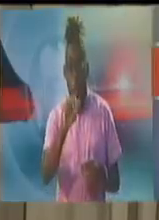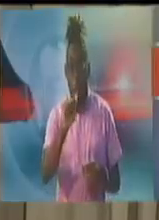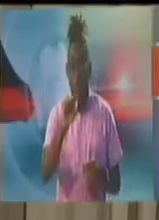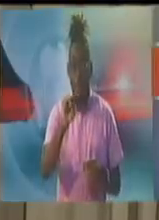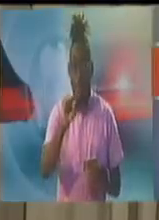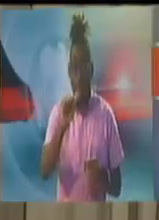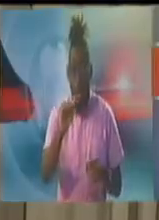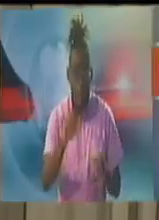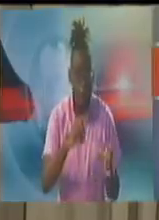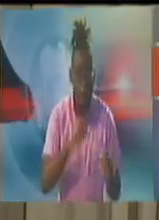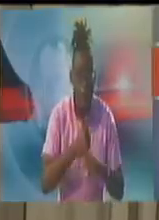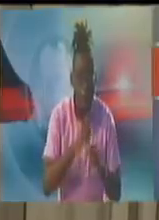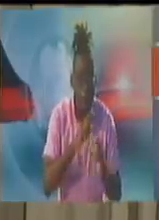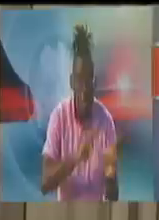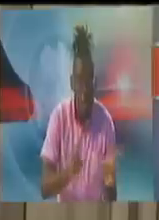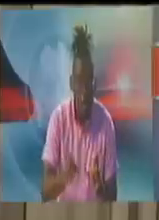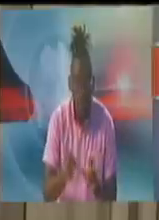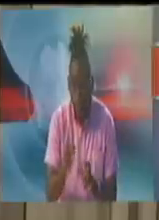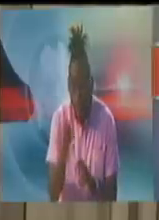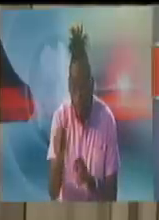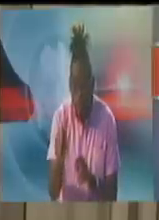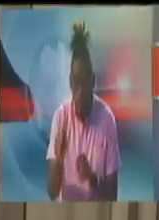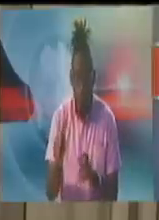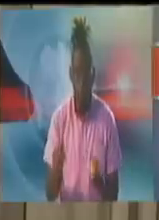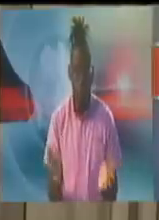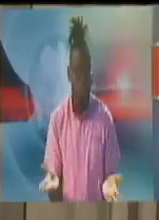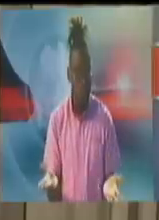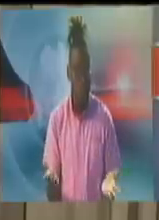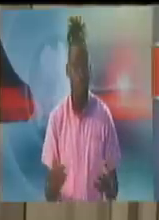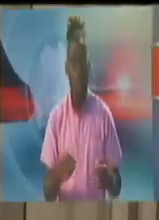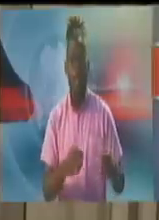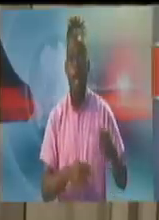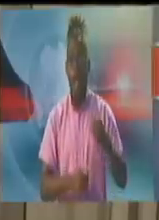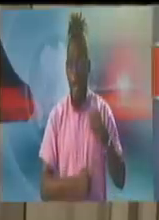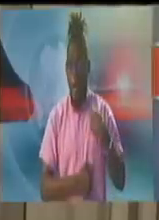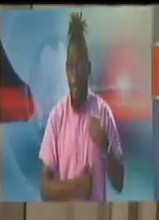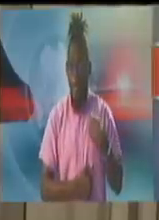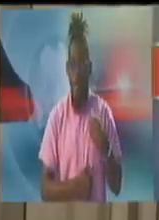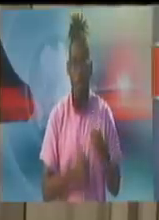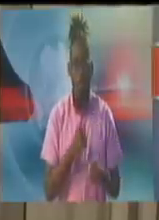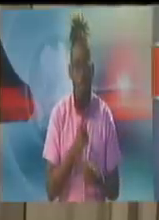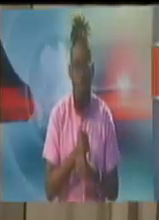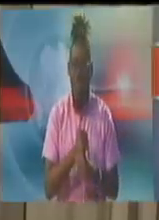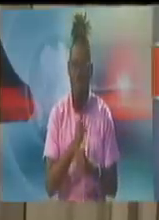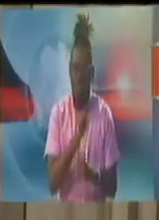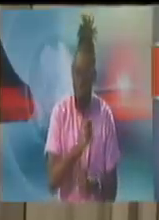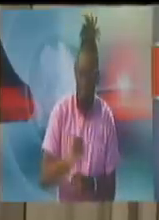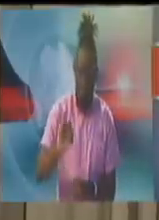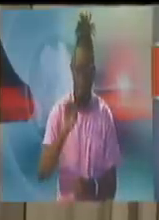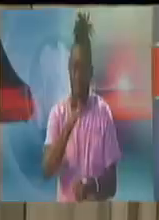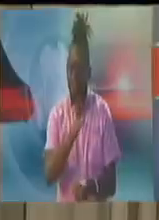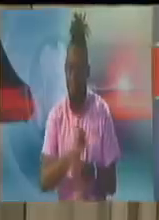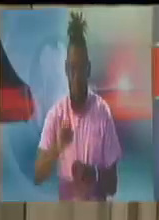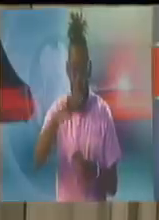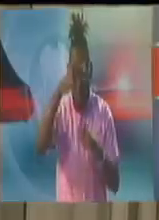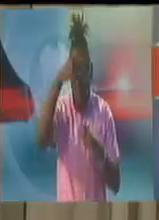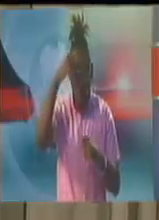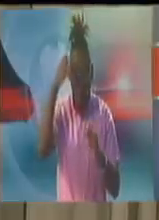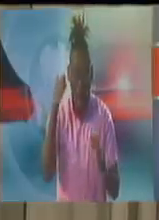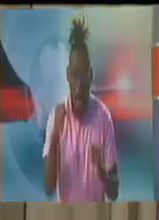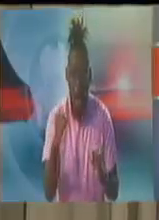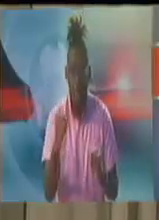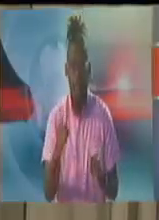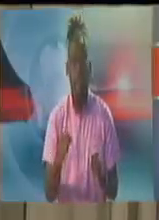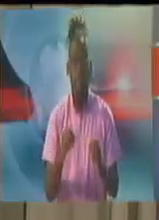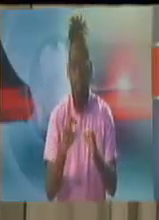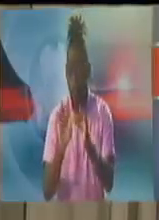supply working. The Defence Force worked overnight to fix the sewerage system. CPEP, Minister Kazim Hussein and the